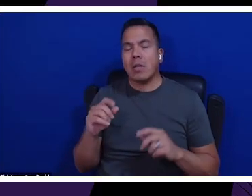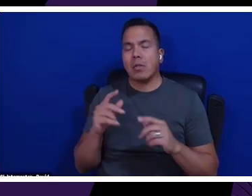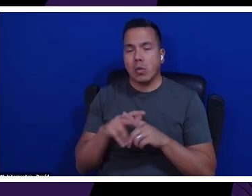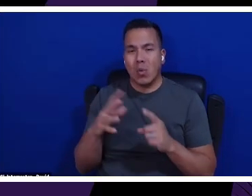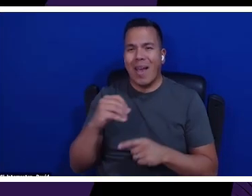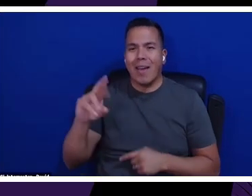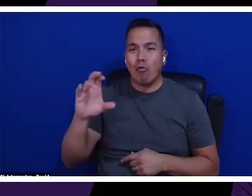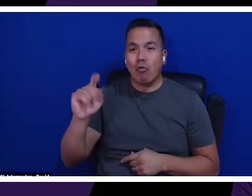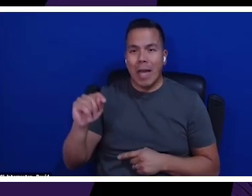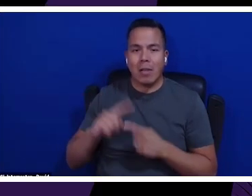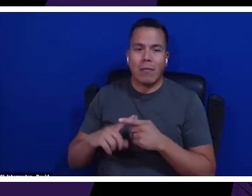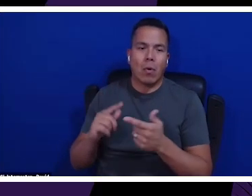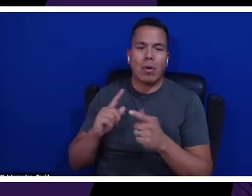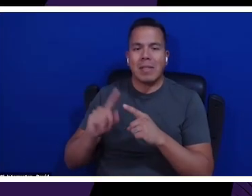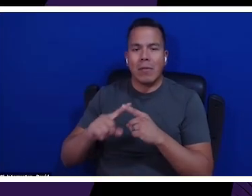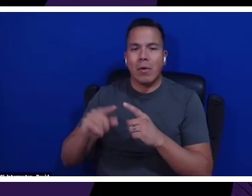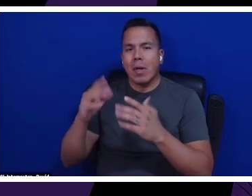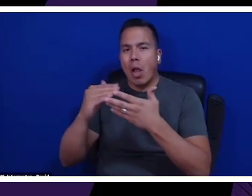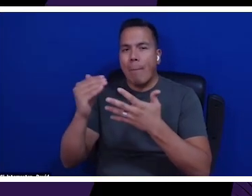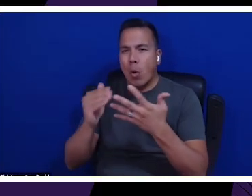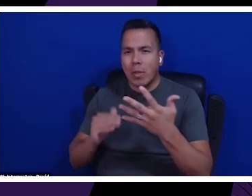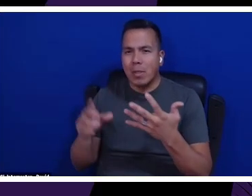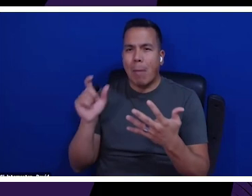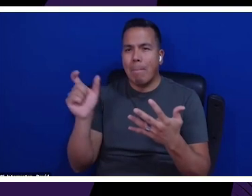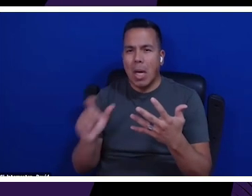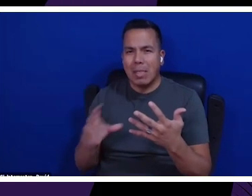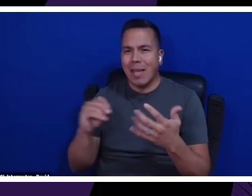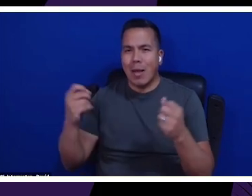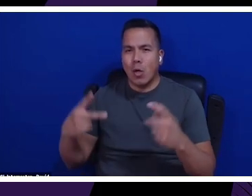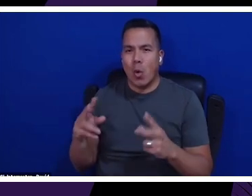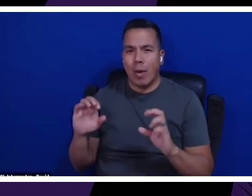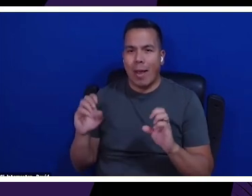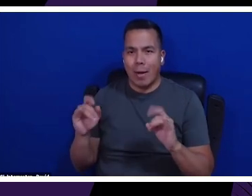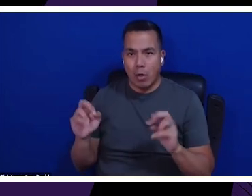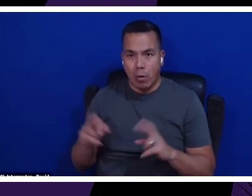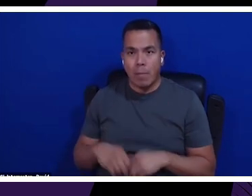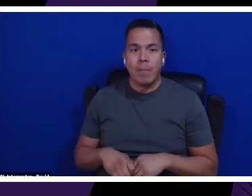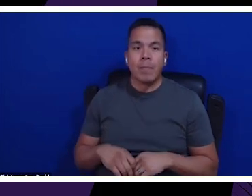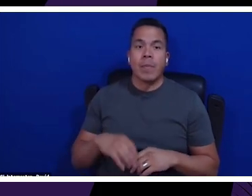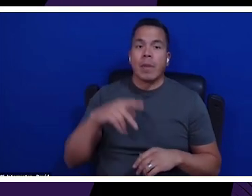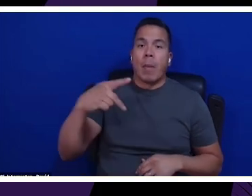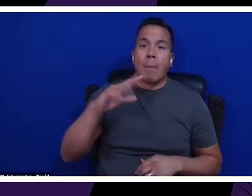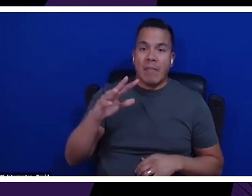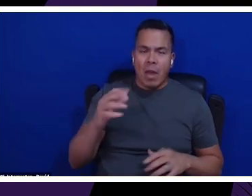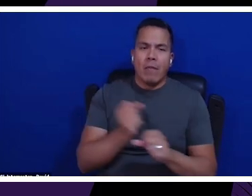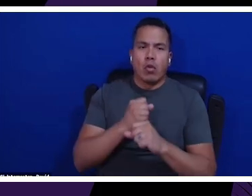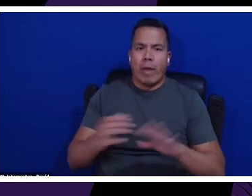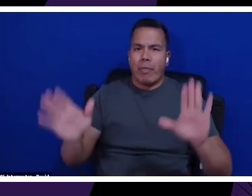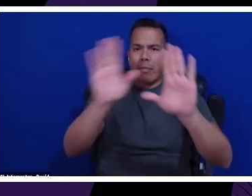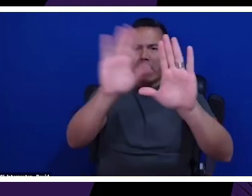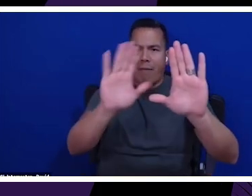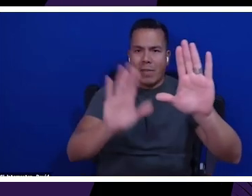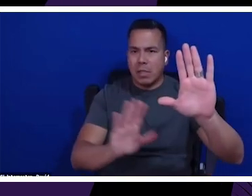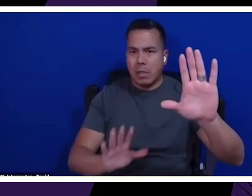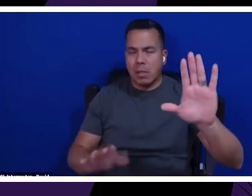components, such as buttons and the code editor. Then we used P5 to create the canvas, which included developing the ability to mask